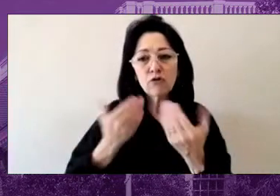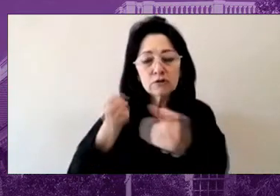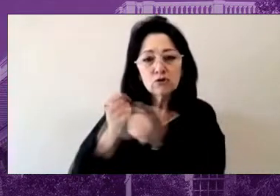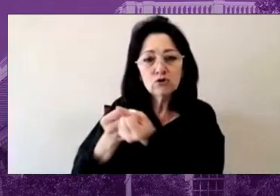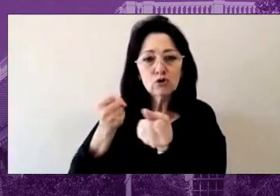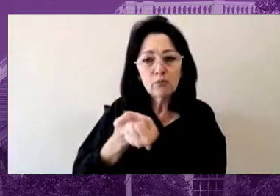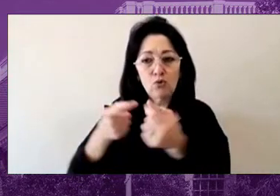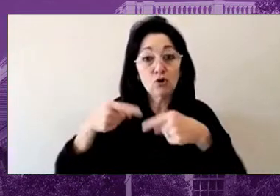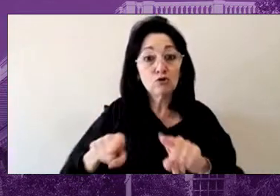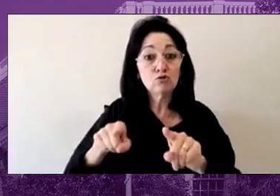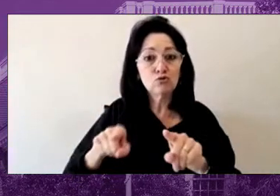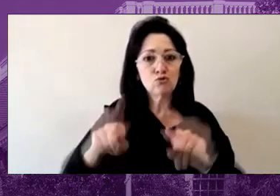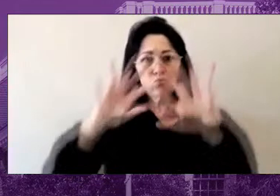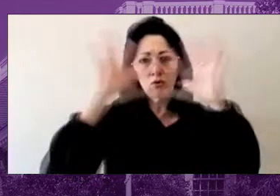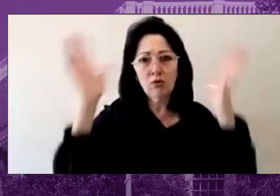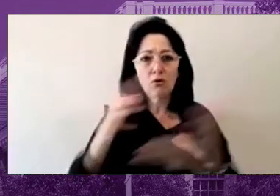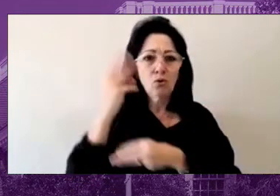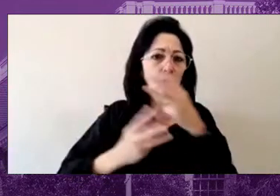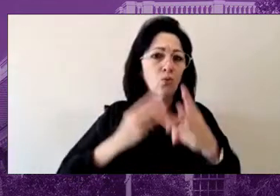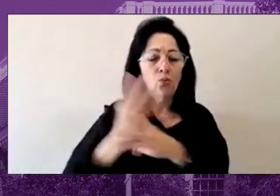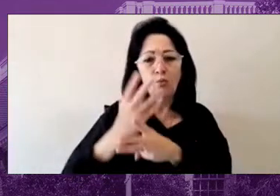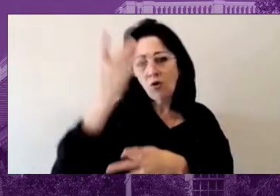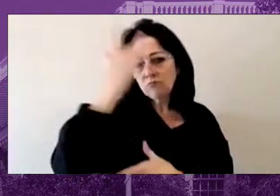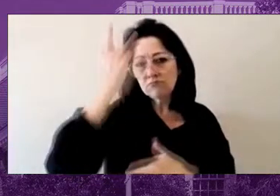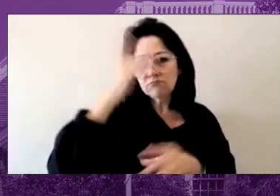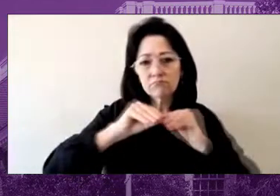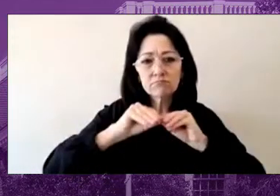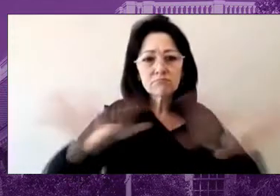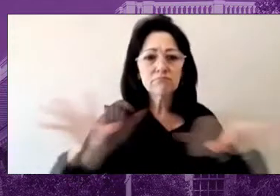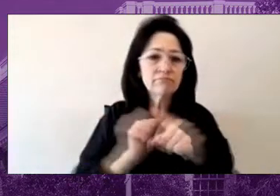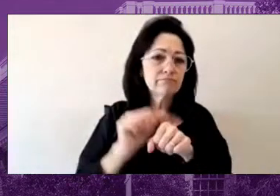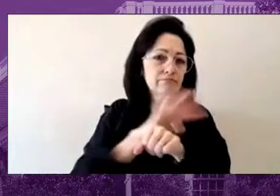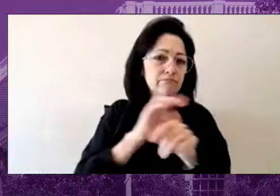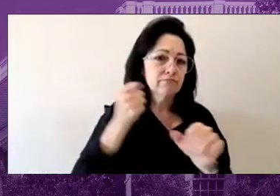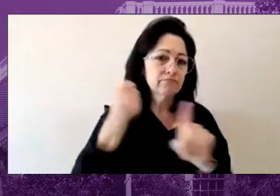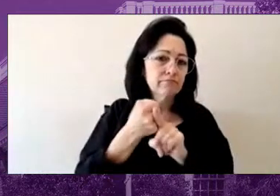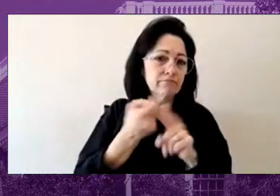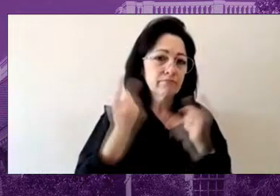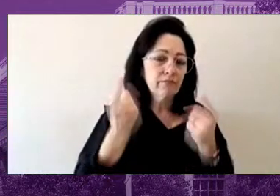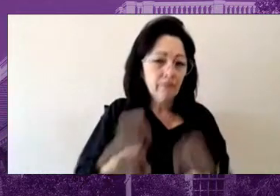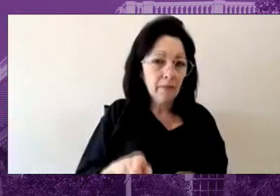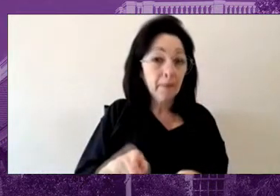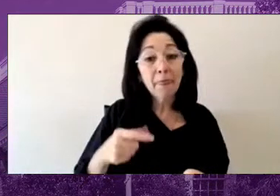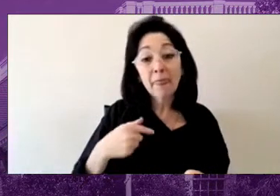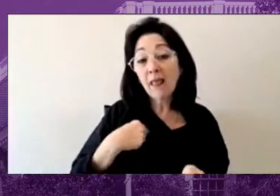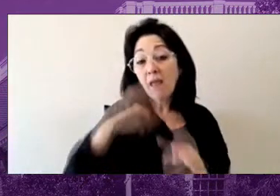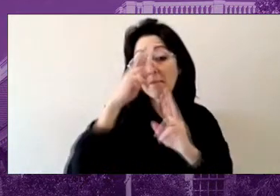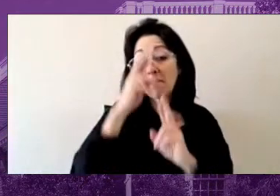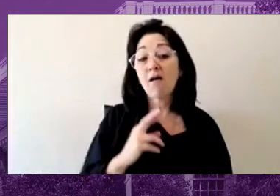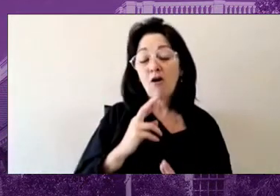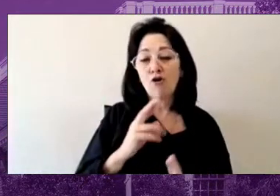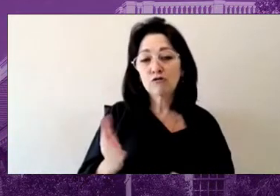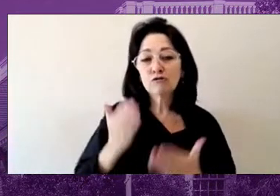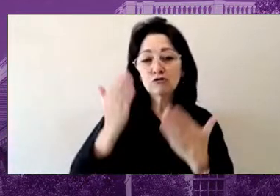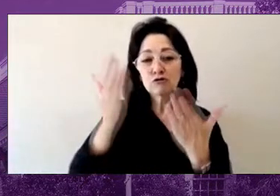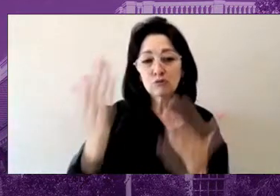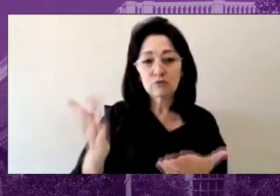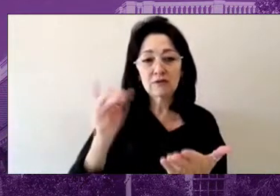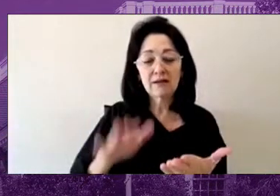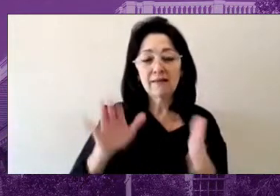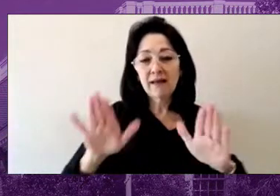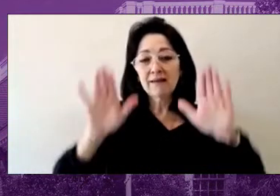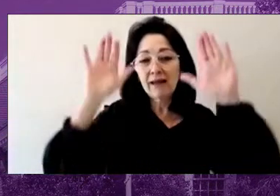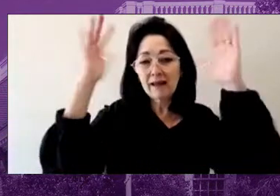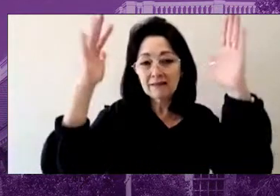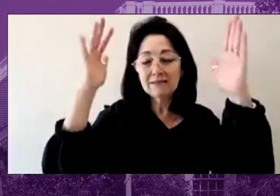Domestic Violence Coordinating Council, I am honored to present this year's Outstanding Service Award recipients, Child Inc., People's